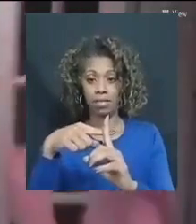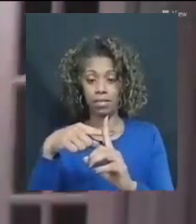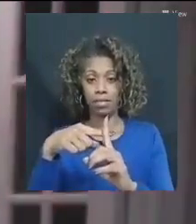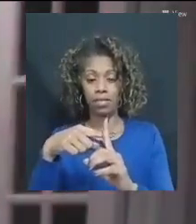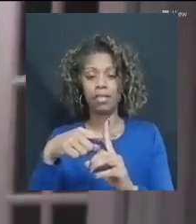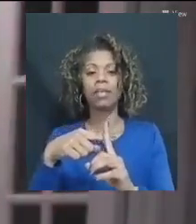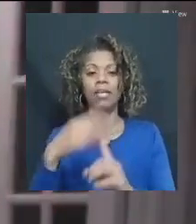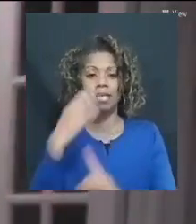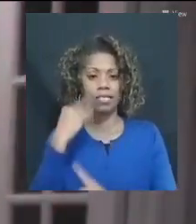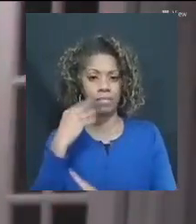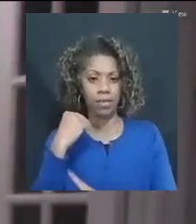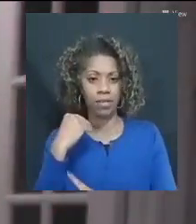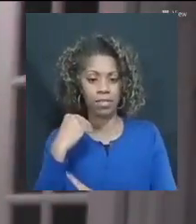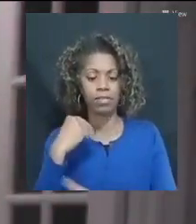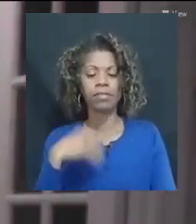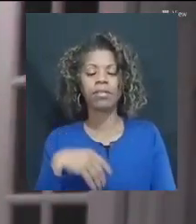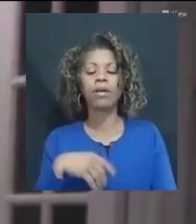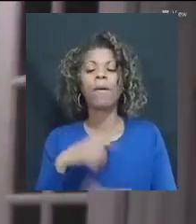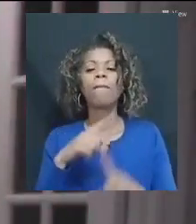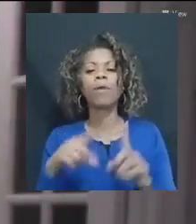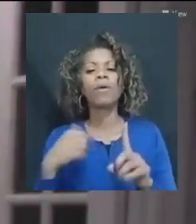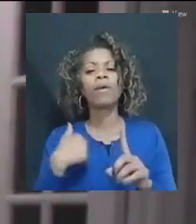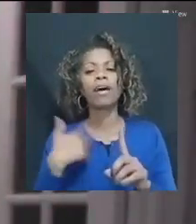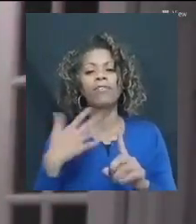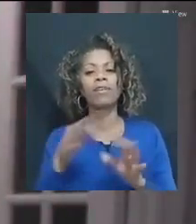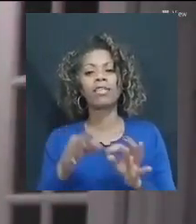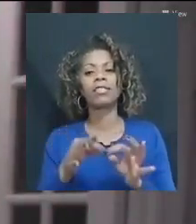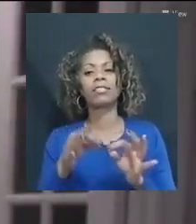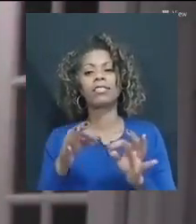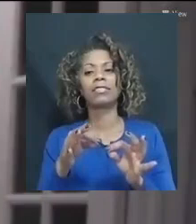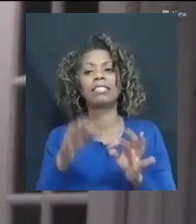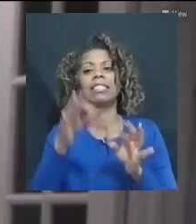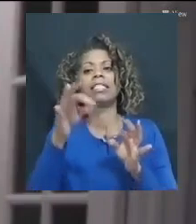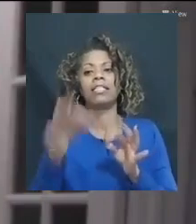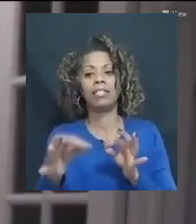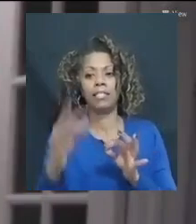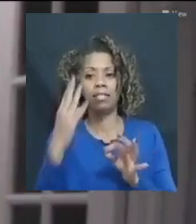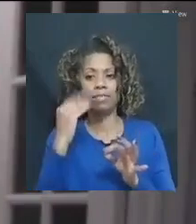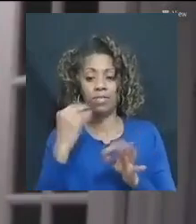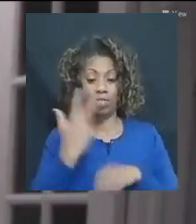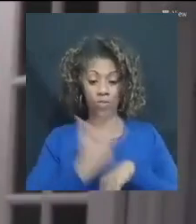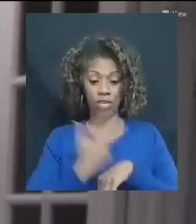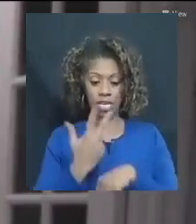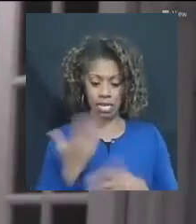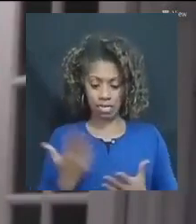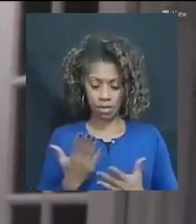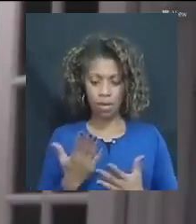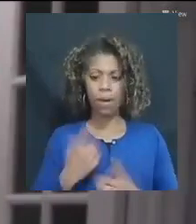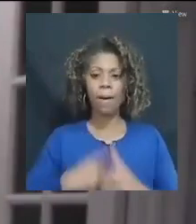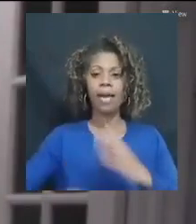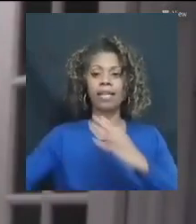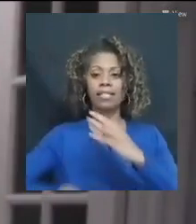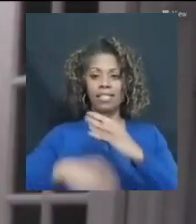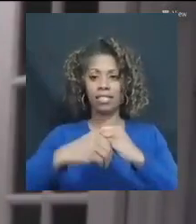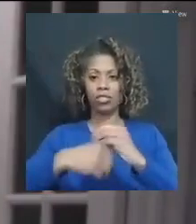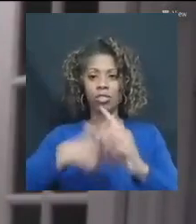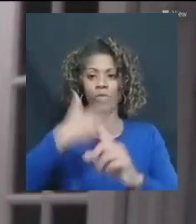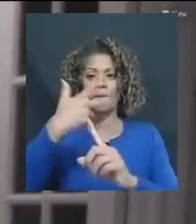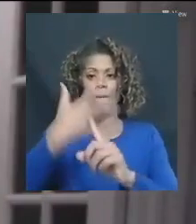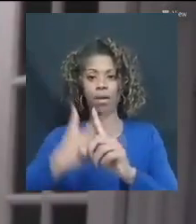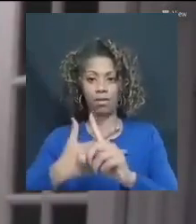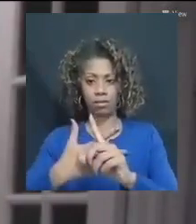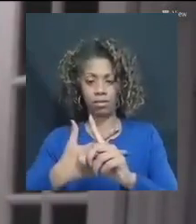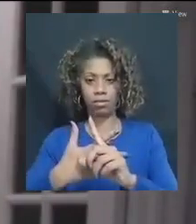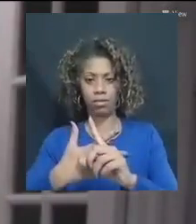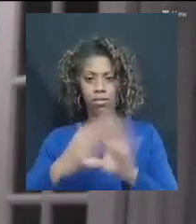an extended experience over the next 3 months where we're going to be building community and connections in addition to learning together. We're excited about that. And of course,